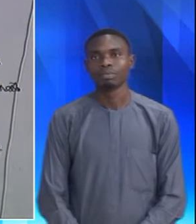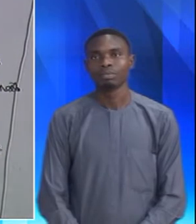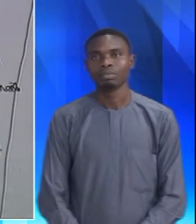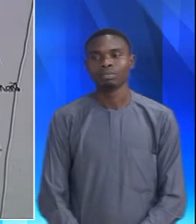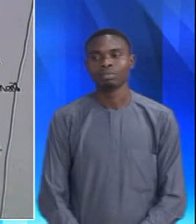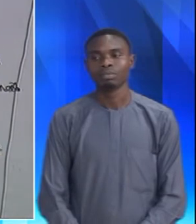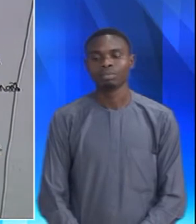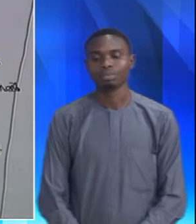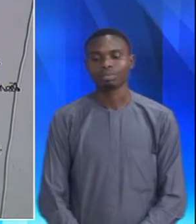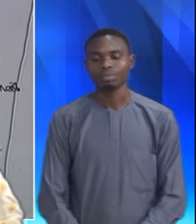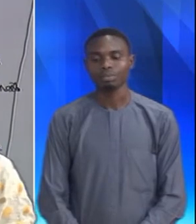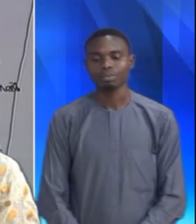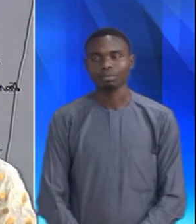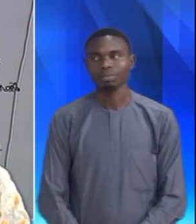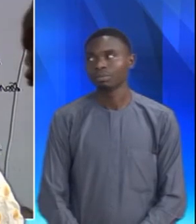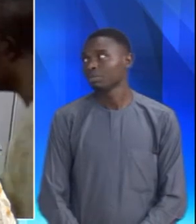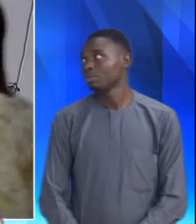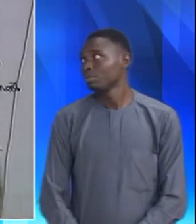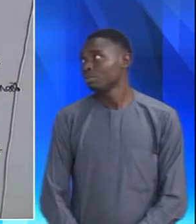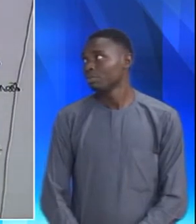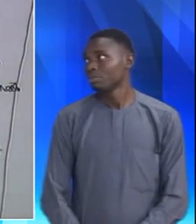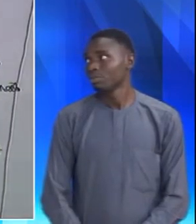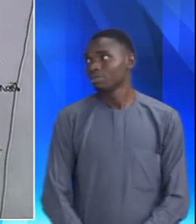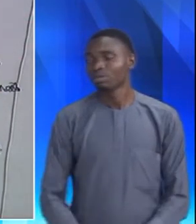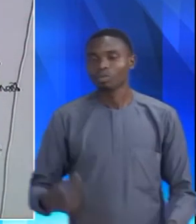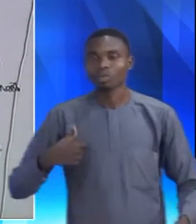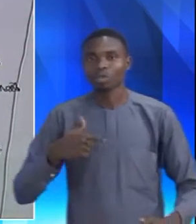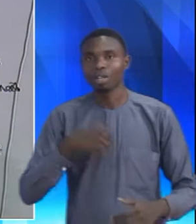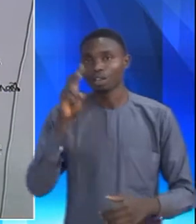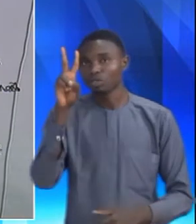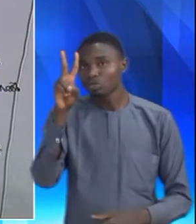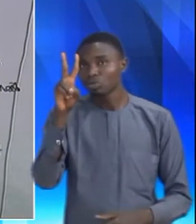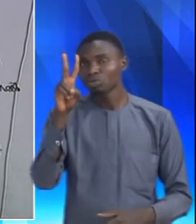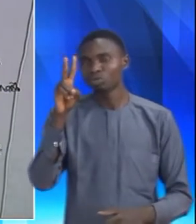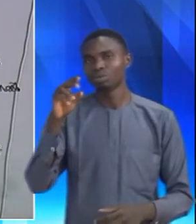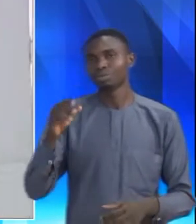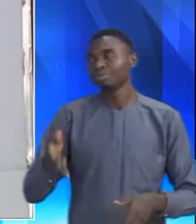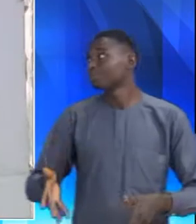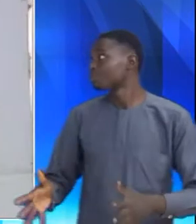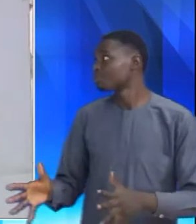Yes. We have two columns on the board.